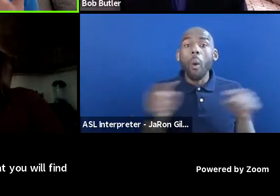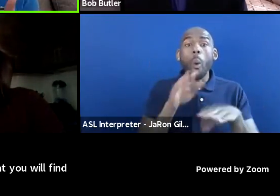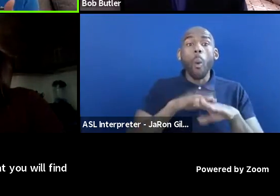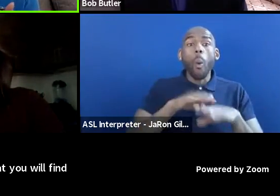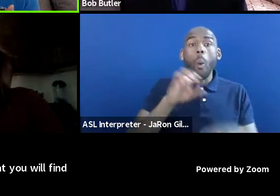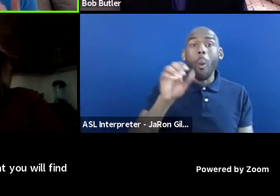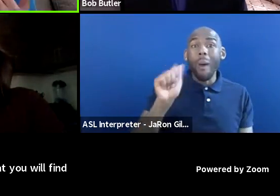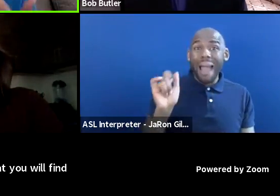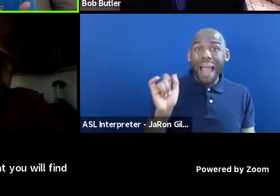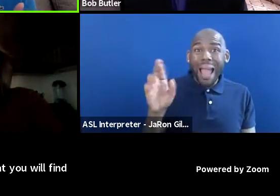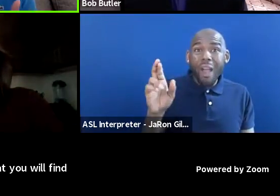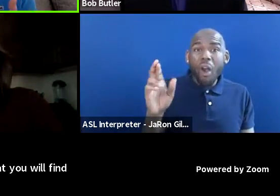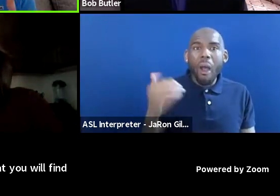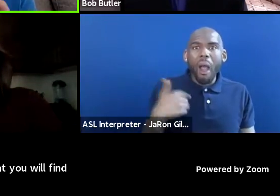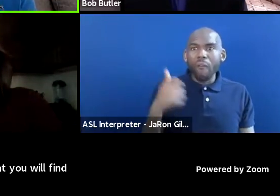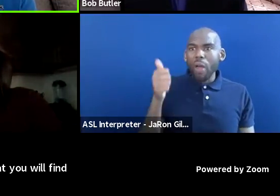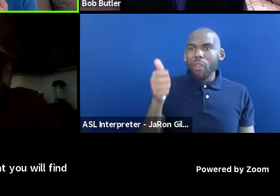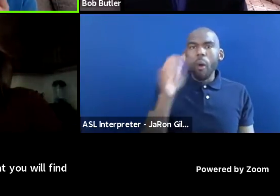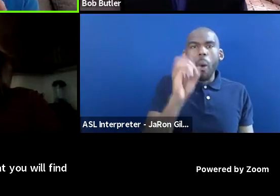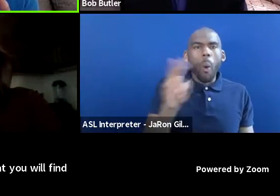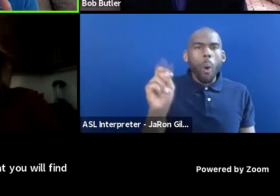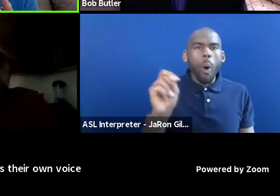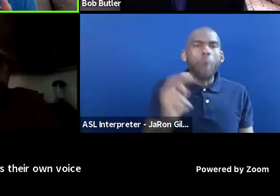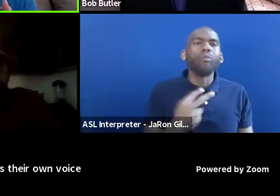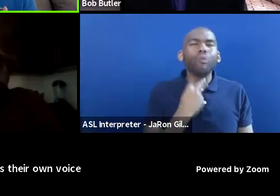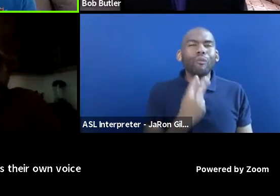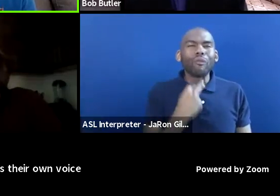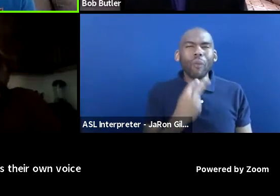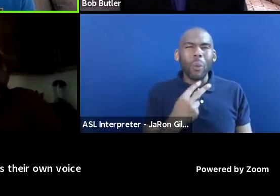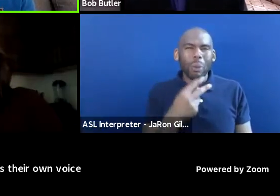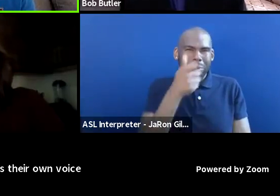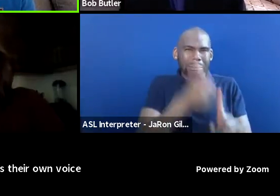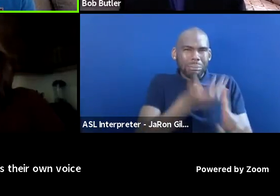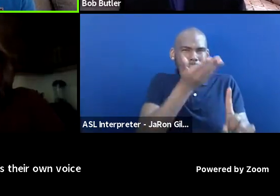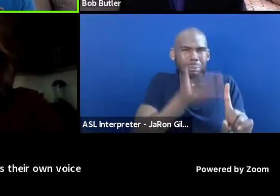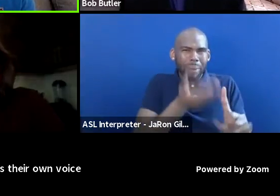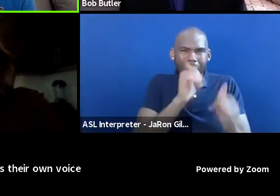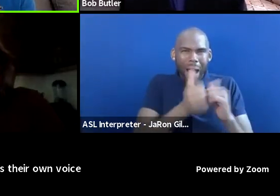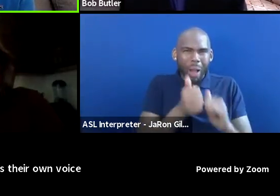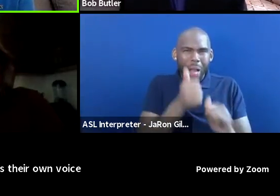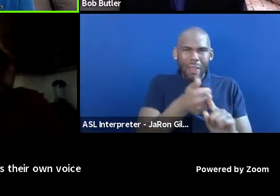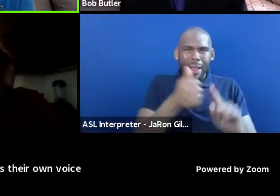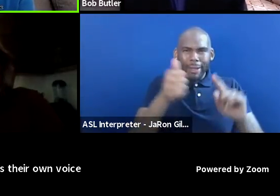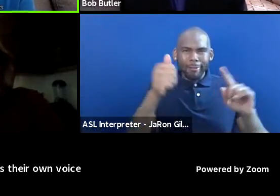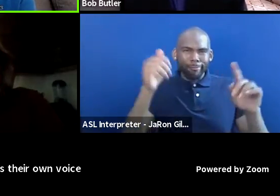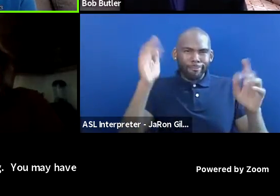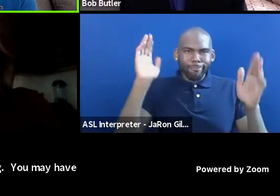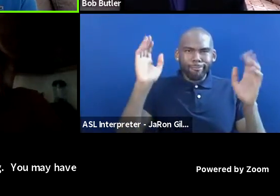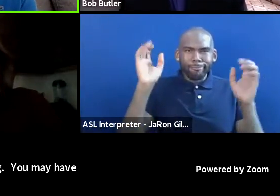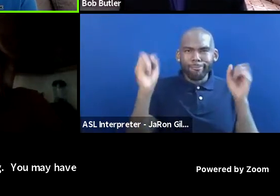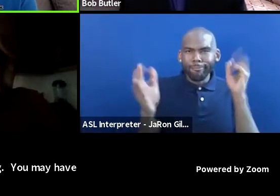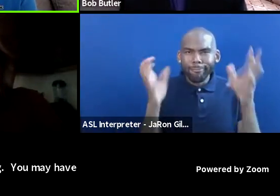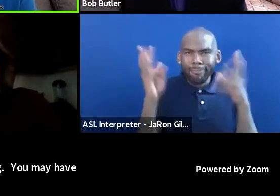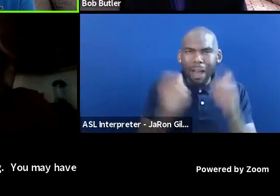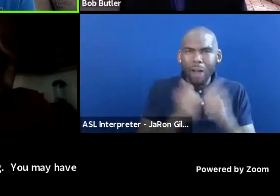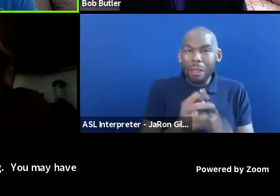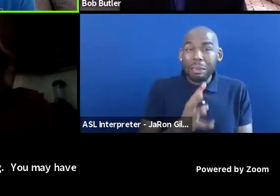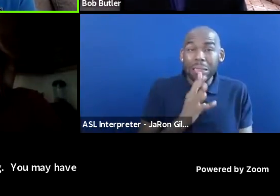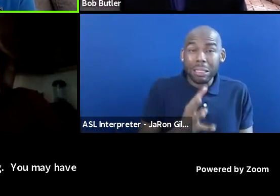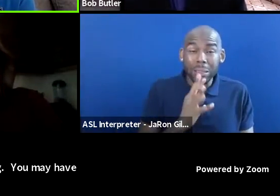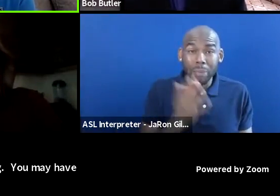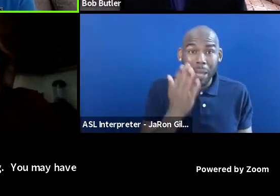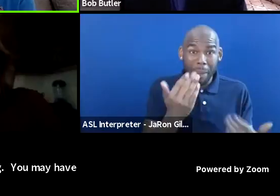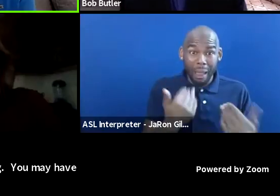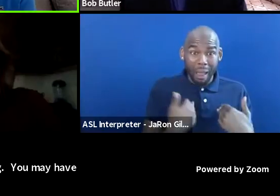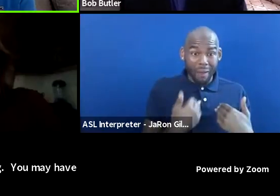of has their own voice, their own way of speaking. You may have an anchor who has been around for